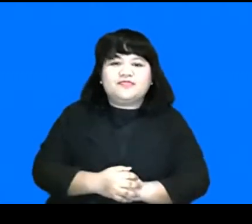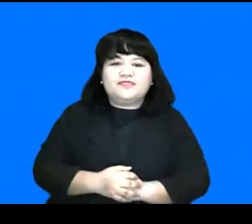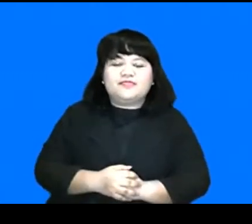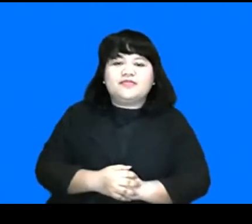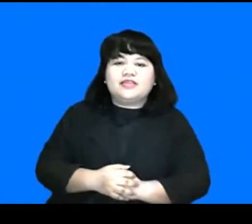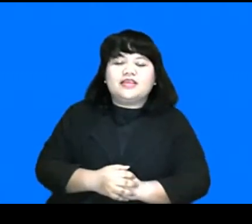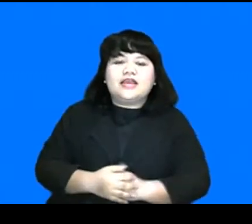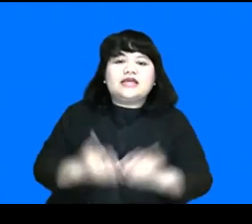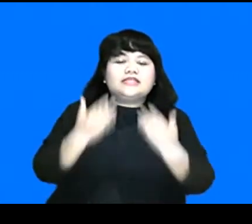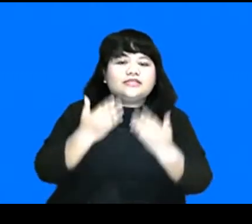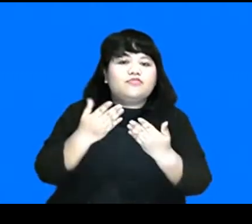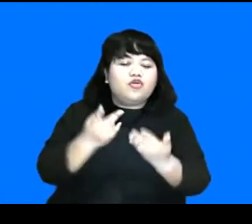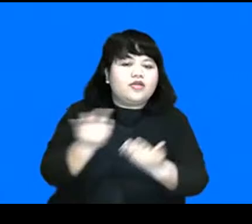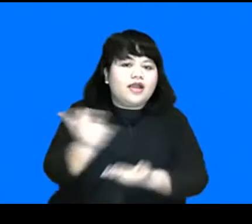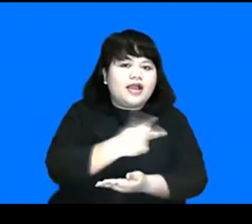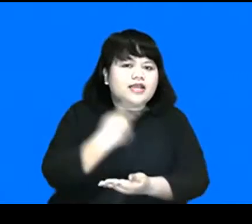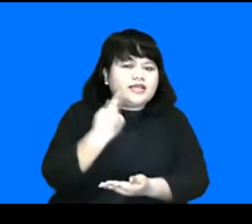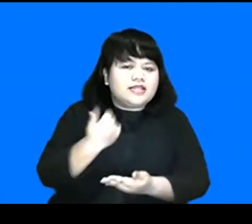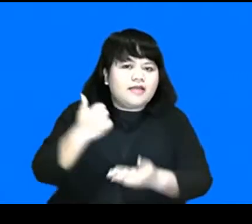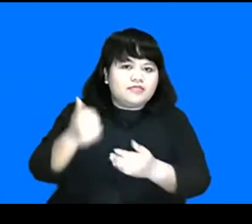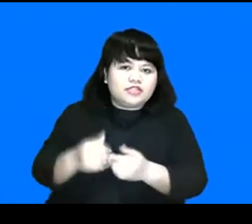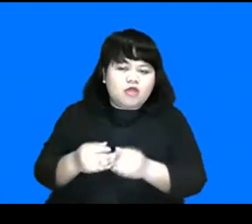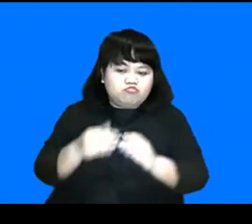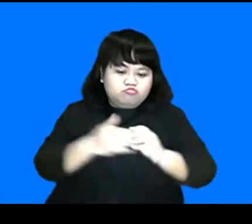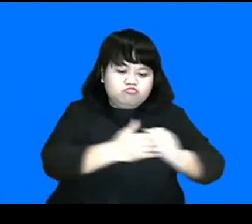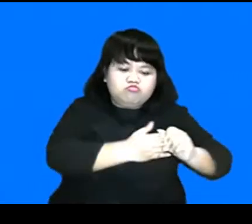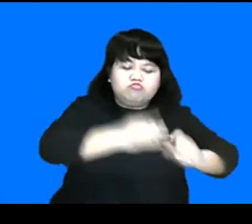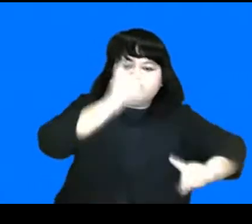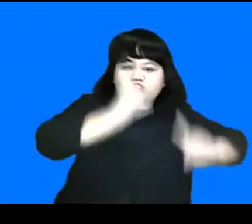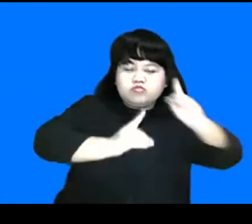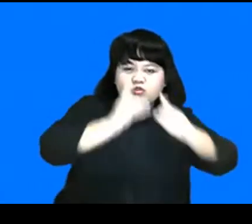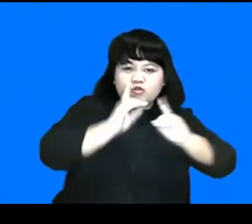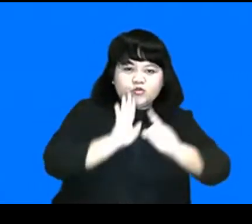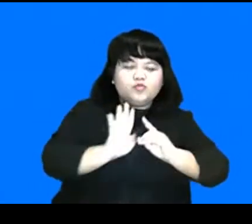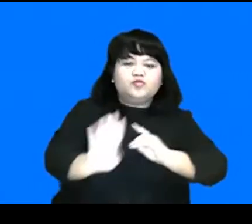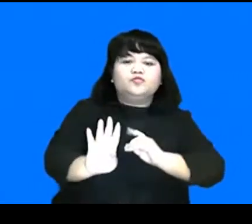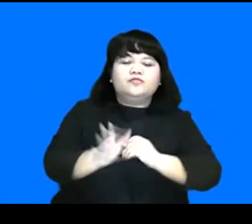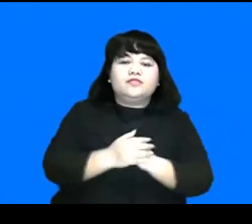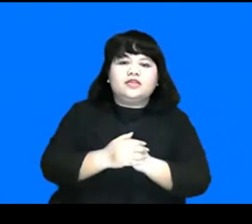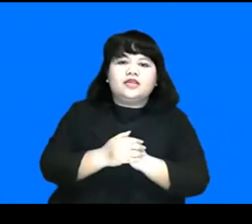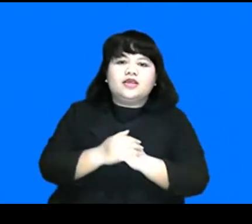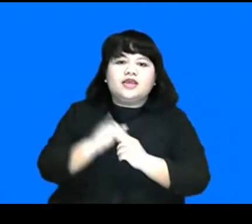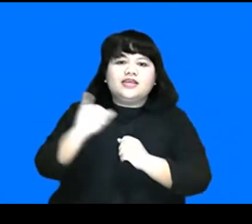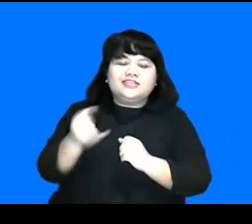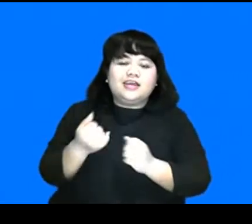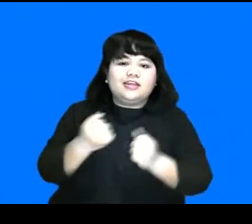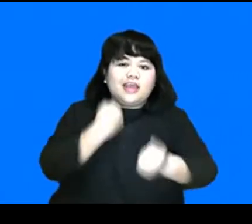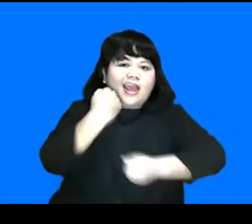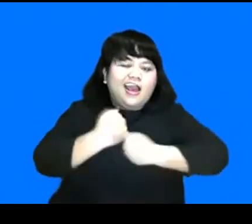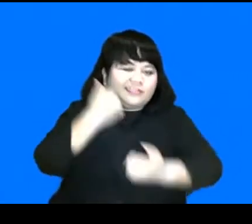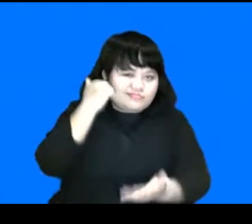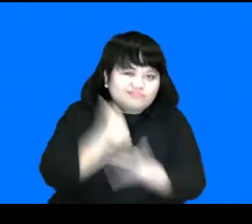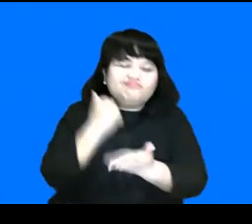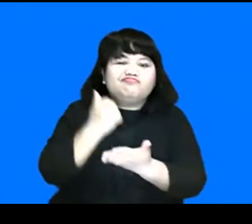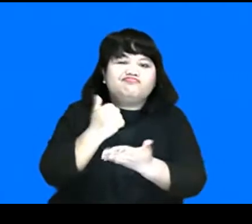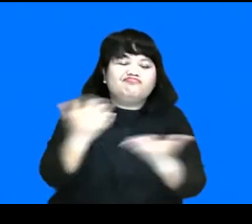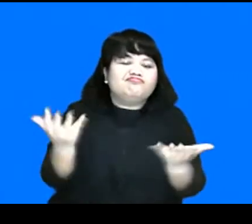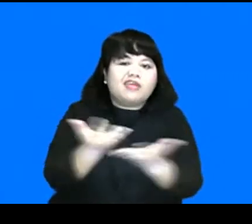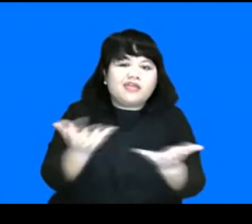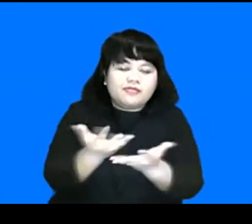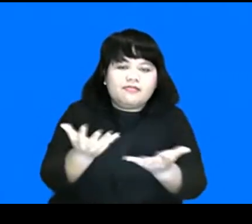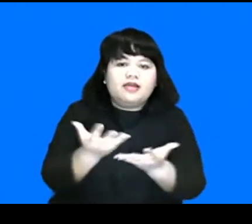further. Maybe some of the real action on how to not stopping the wealth tax issues in this room, but